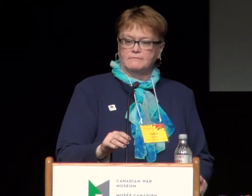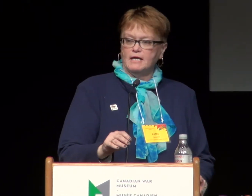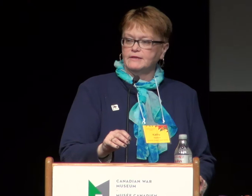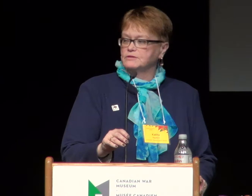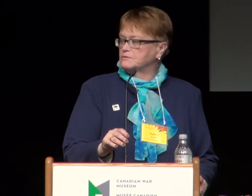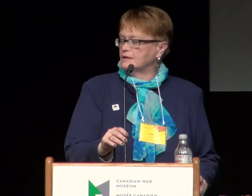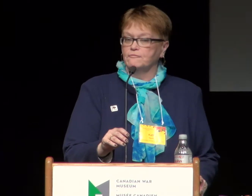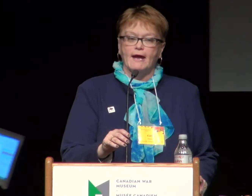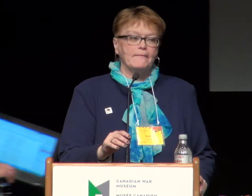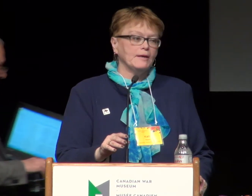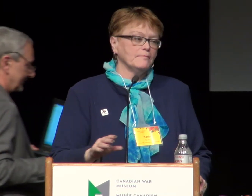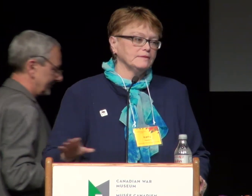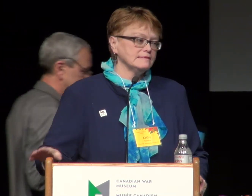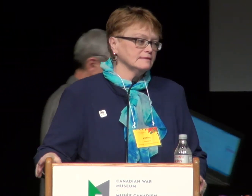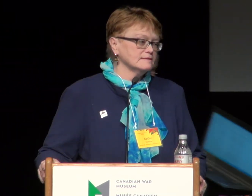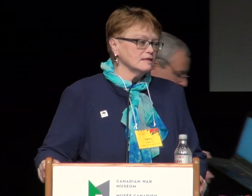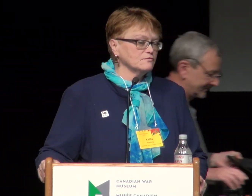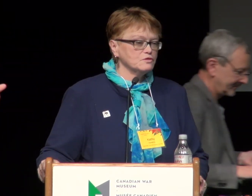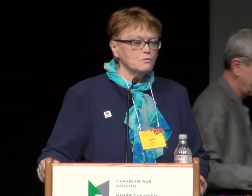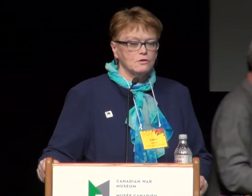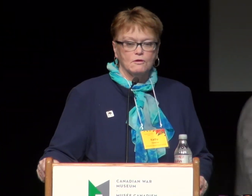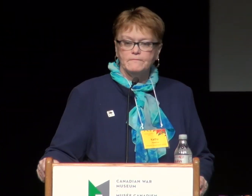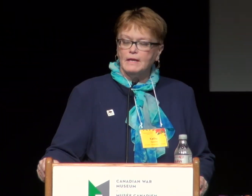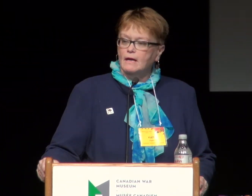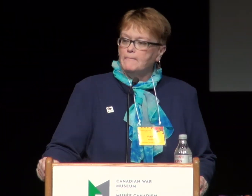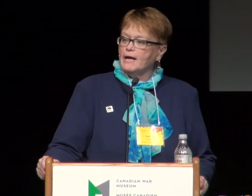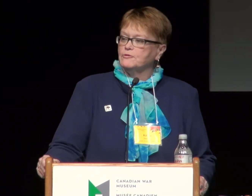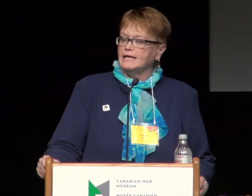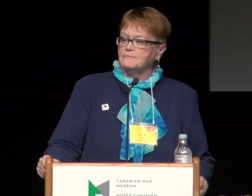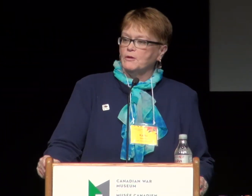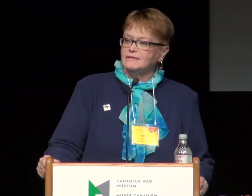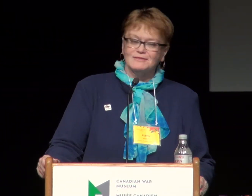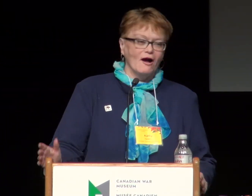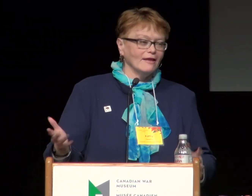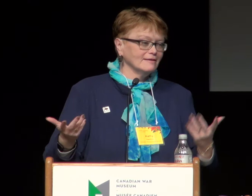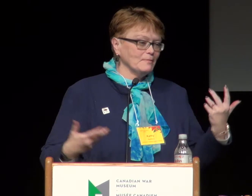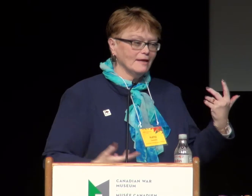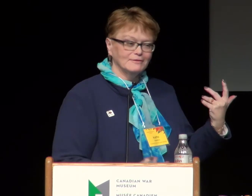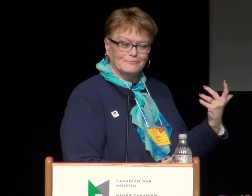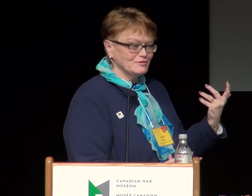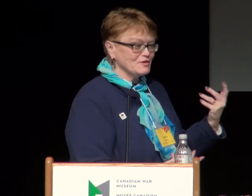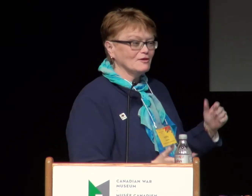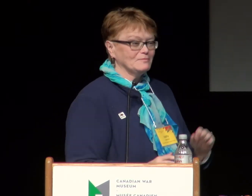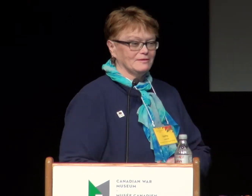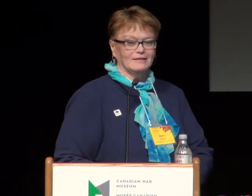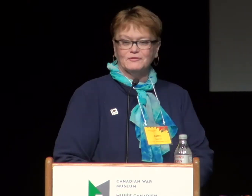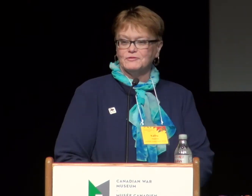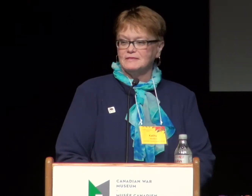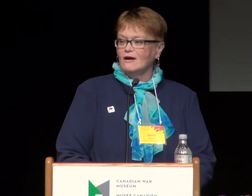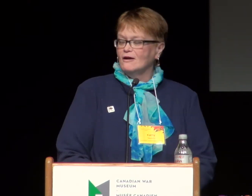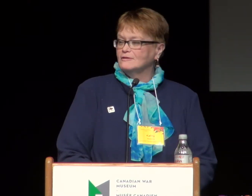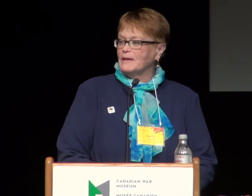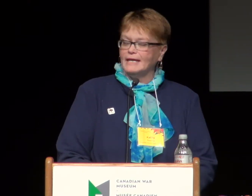to kind of do a wrap up and set the stage for tomorrow. My role at the moment is to highlight the panel that we just talked about. And